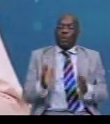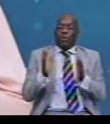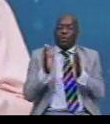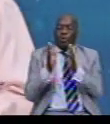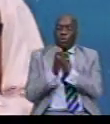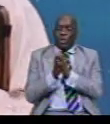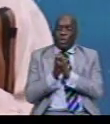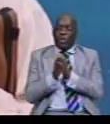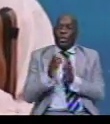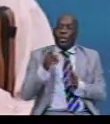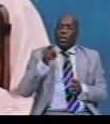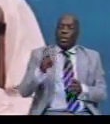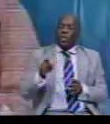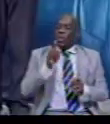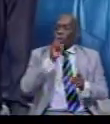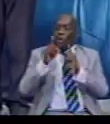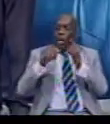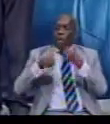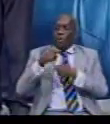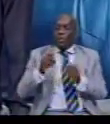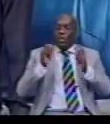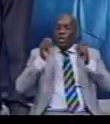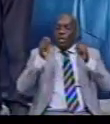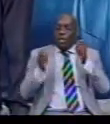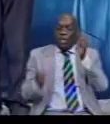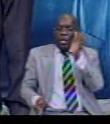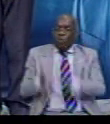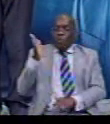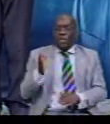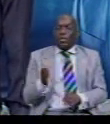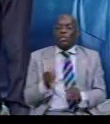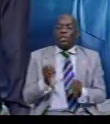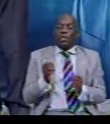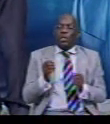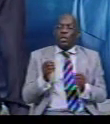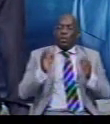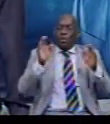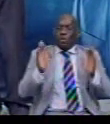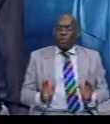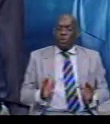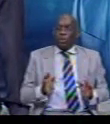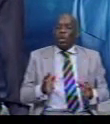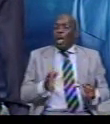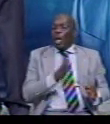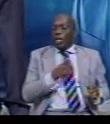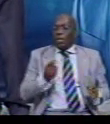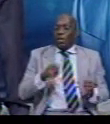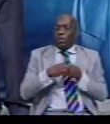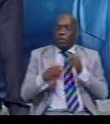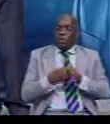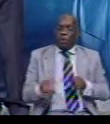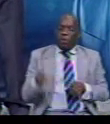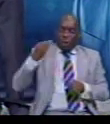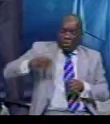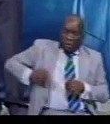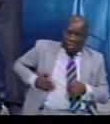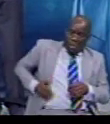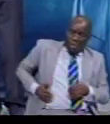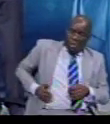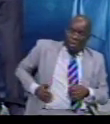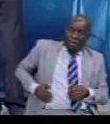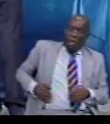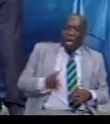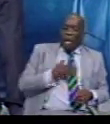And while he asked us to lay our hands on our body, where I had a problem was my wrist here. I took my fingers to different